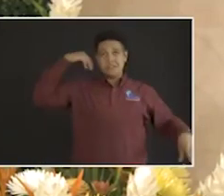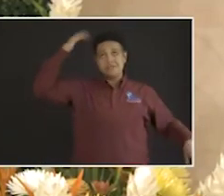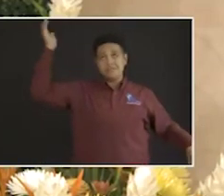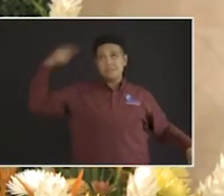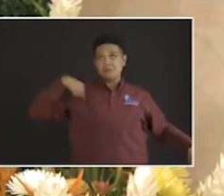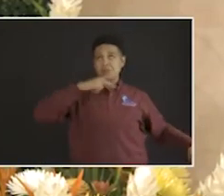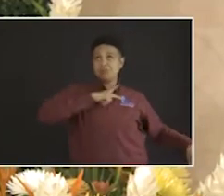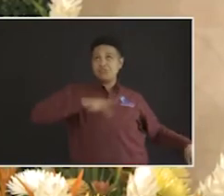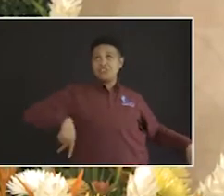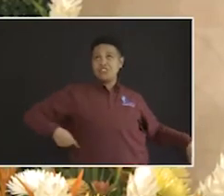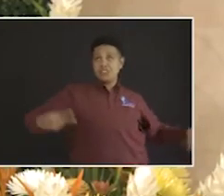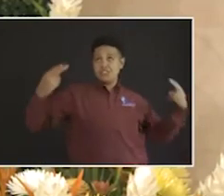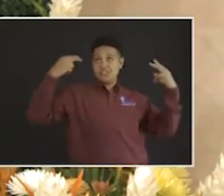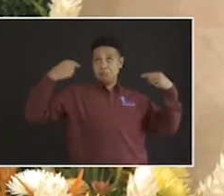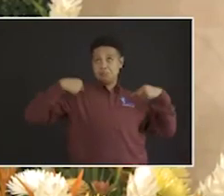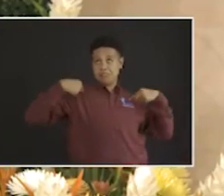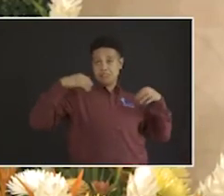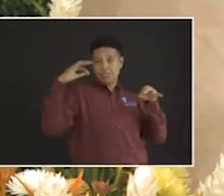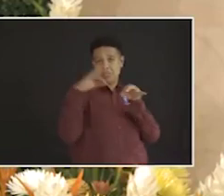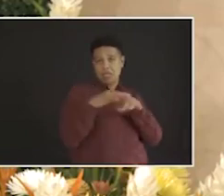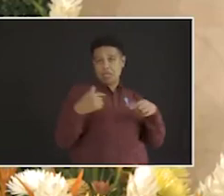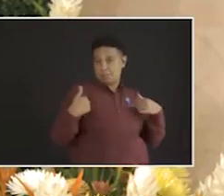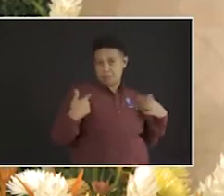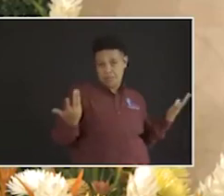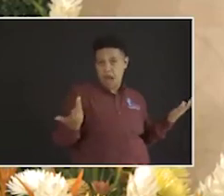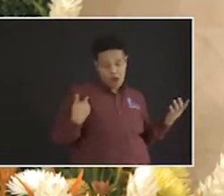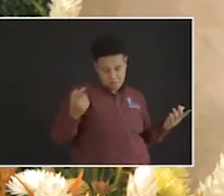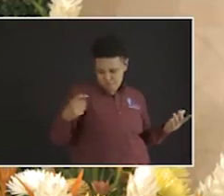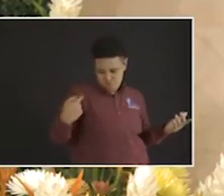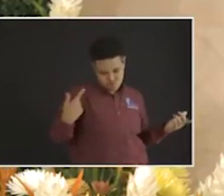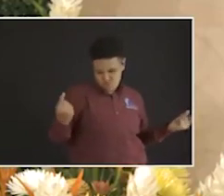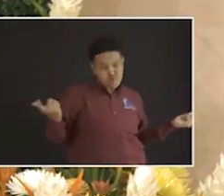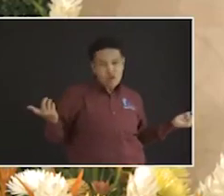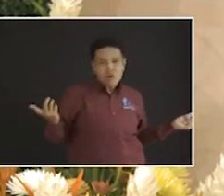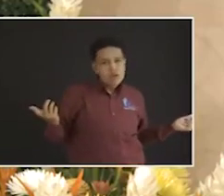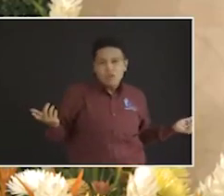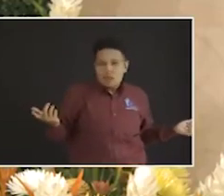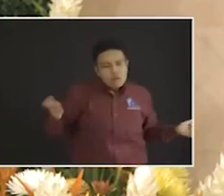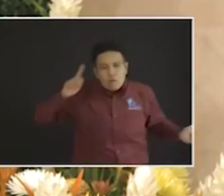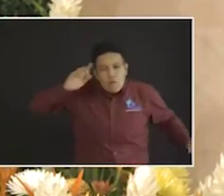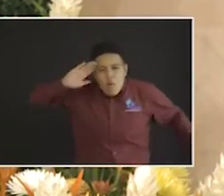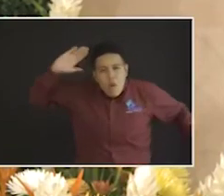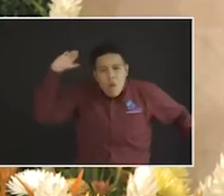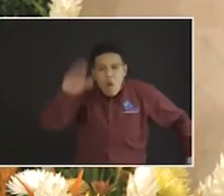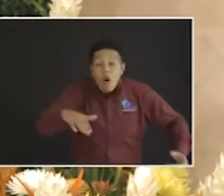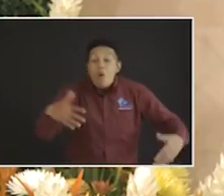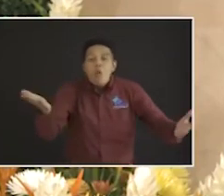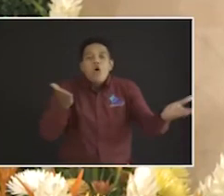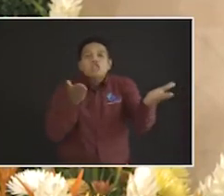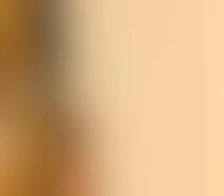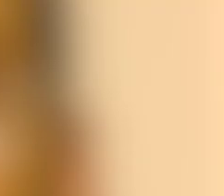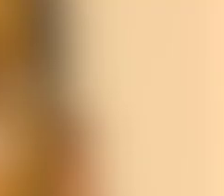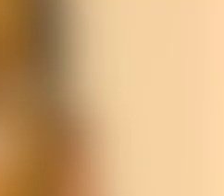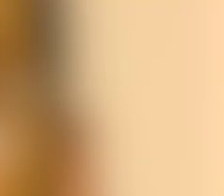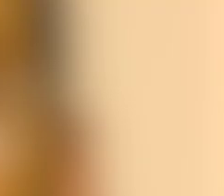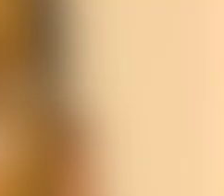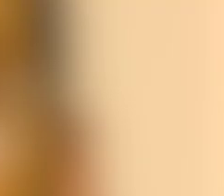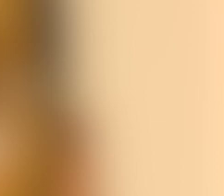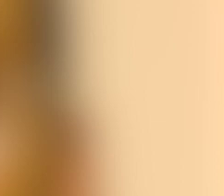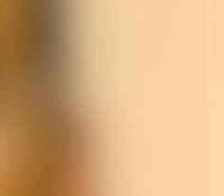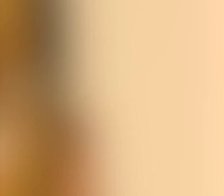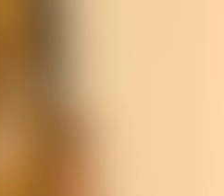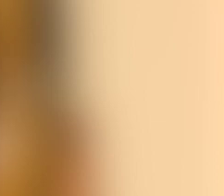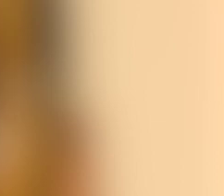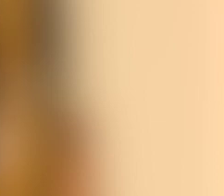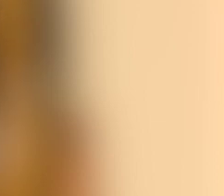divine right or entitlement. We are all servants of the public. Journalist